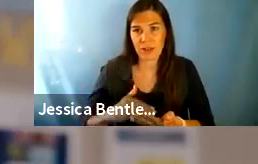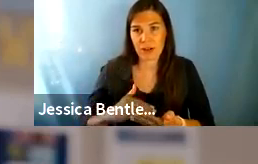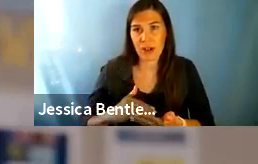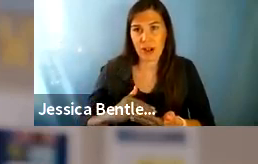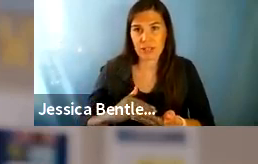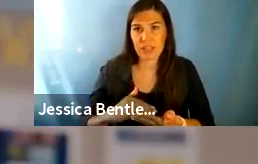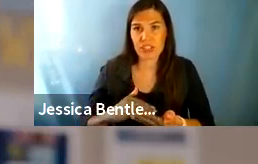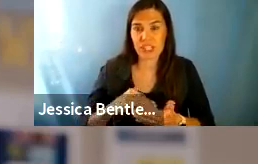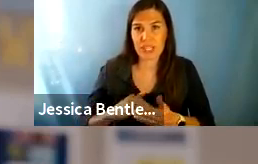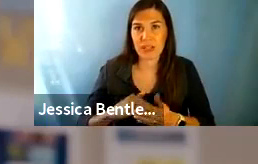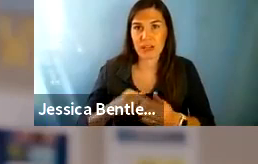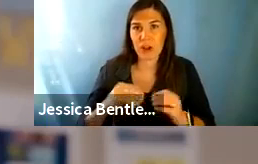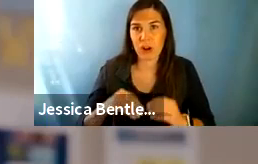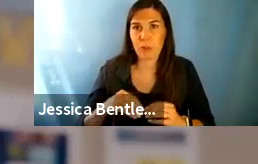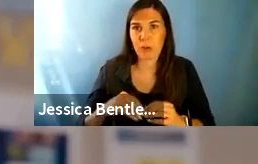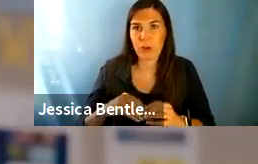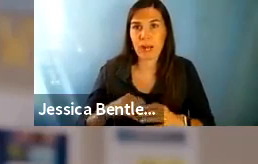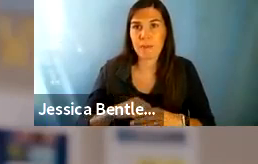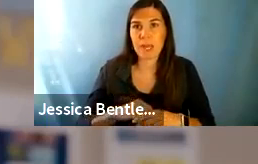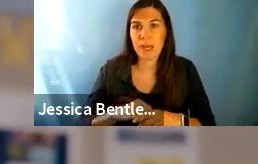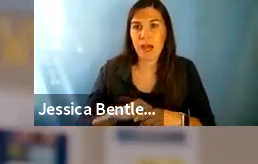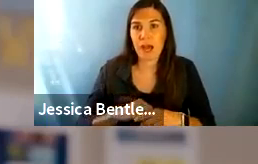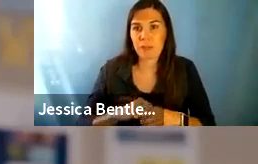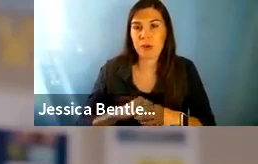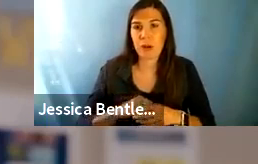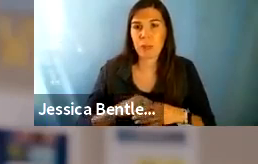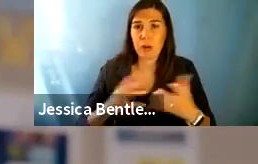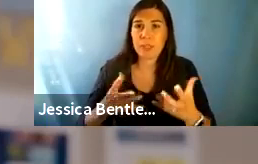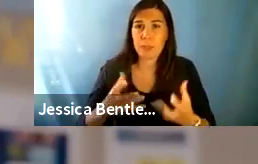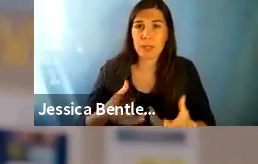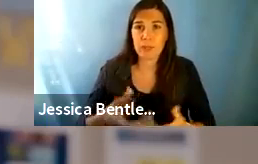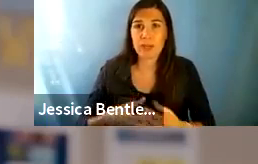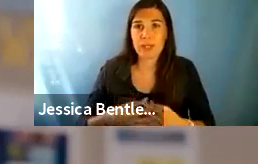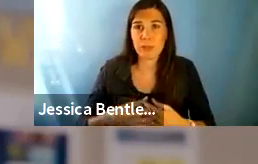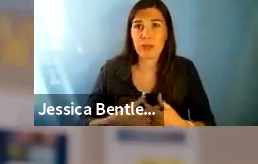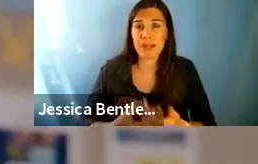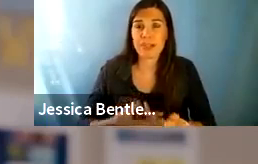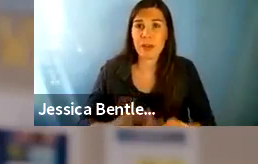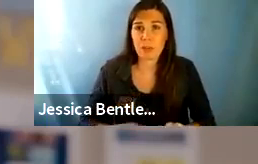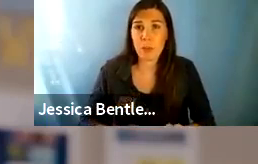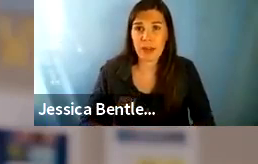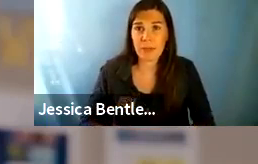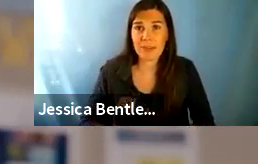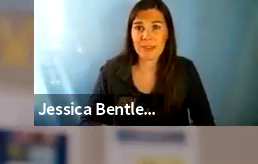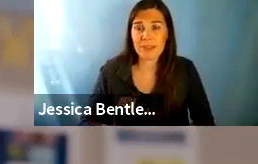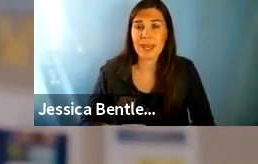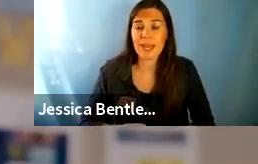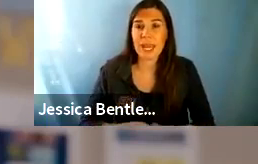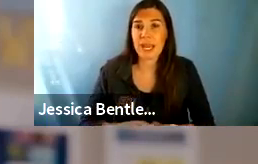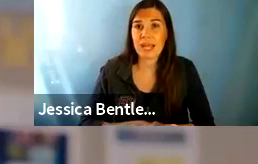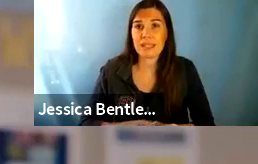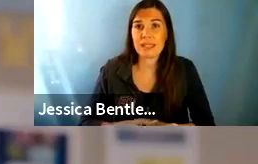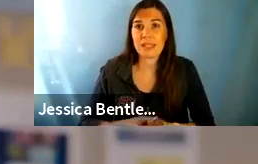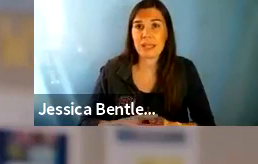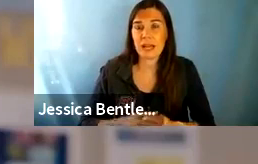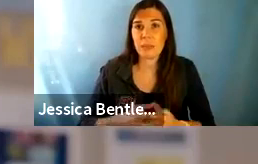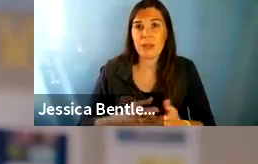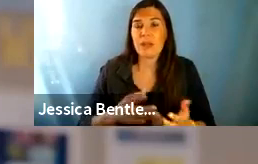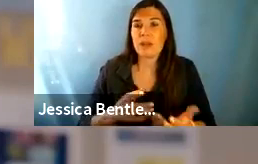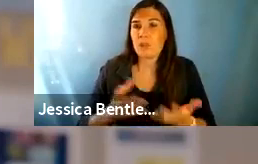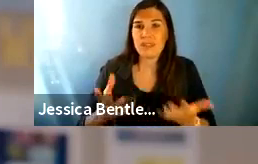at their other college to here in our program. So our program is pretty rigorous with our ASL requirements.